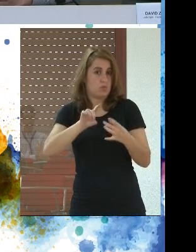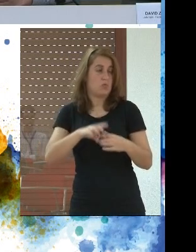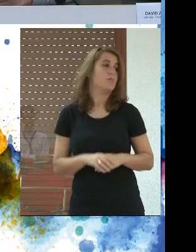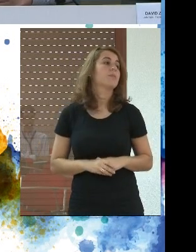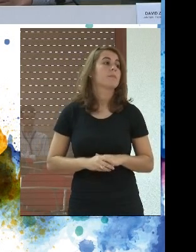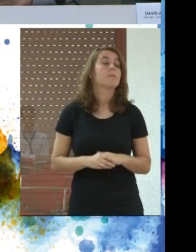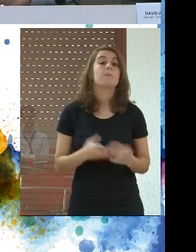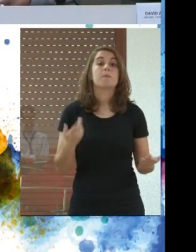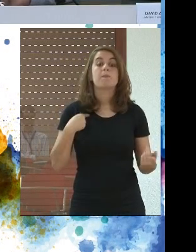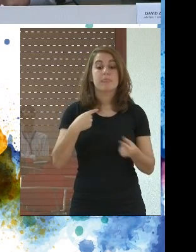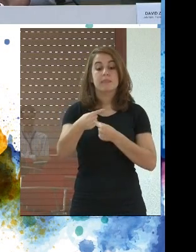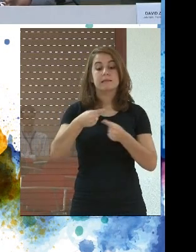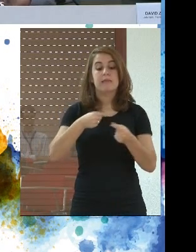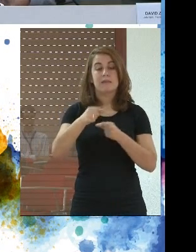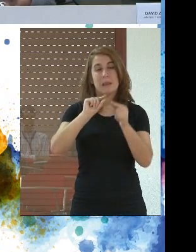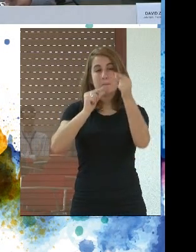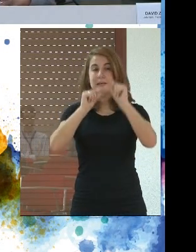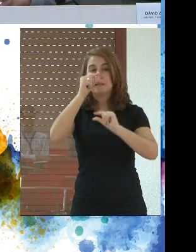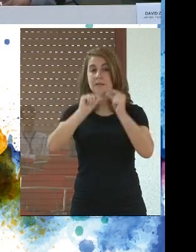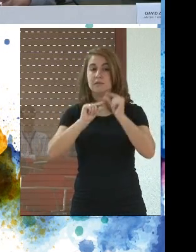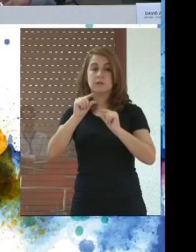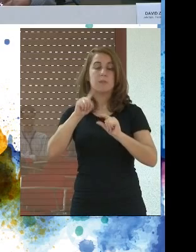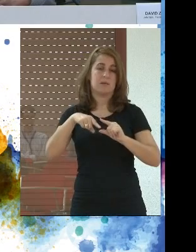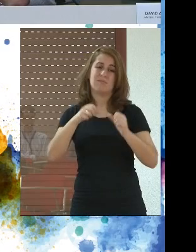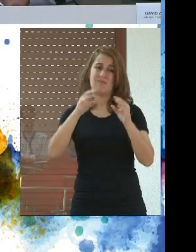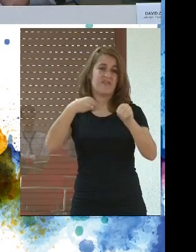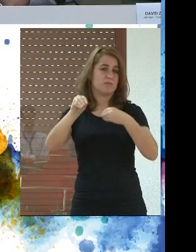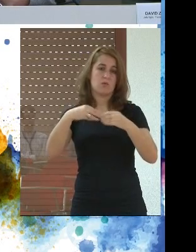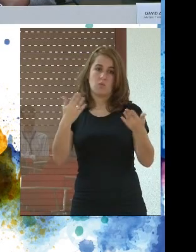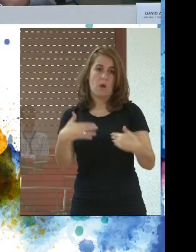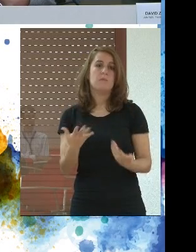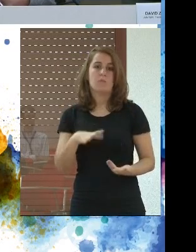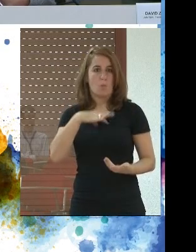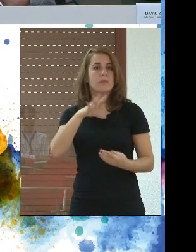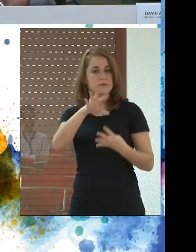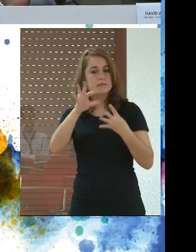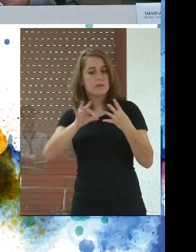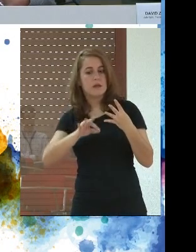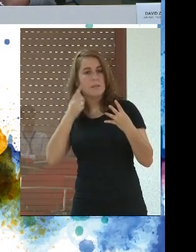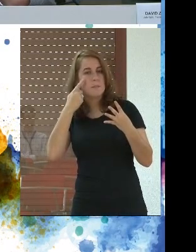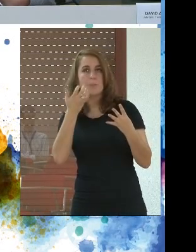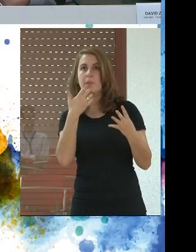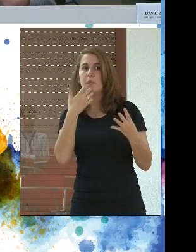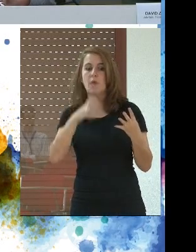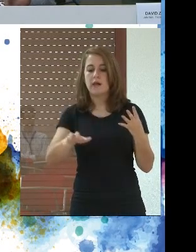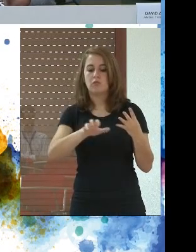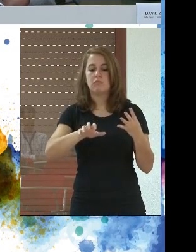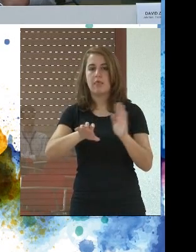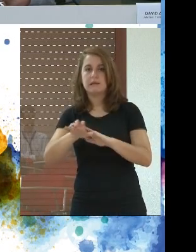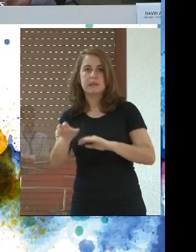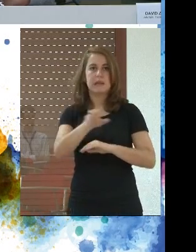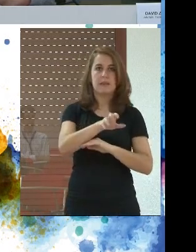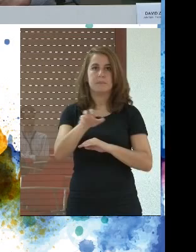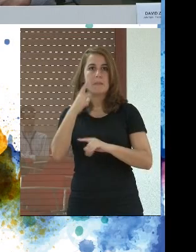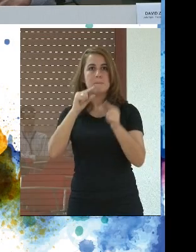as a mouse, with pixel differences that were very rigid. We could select commands to move